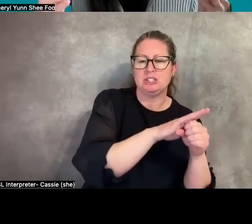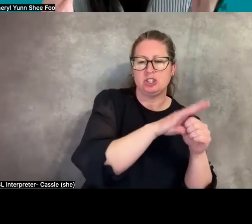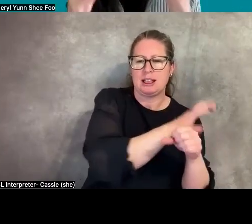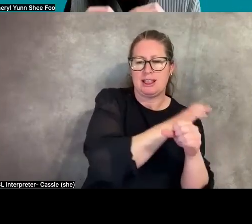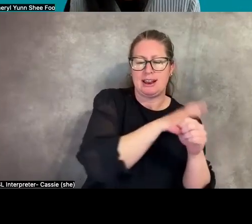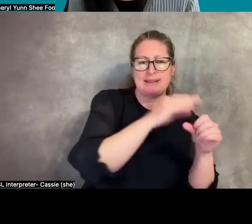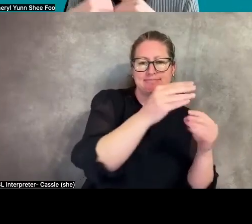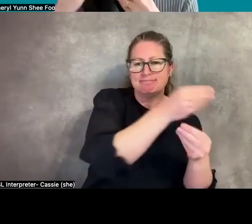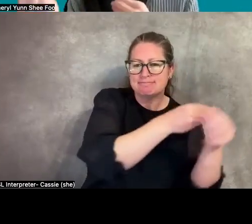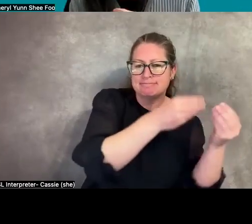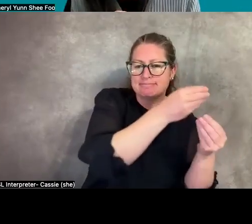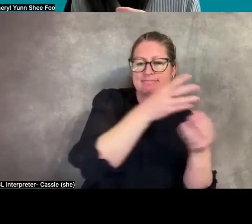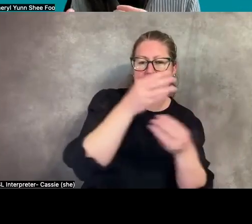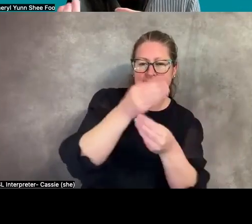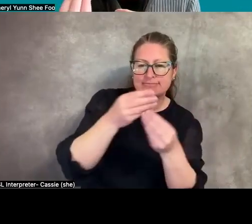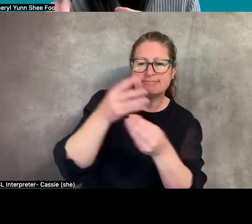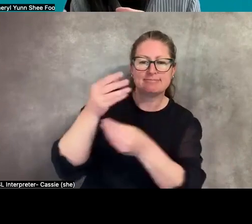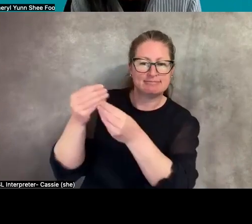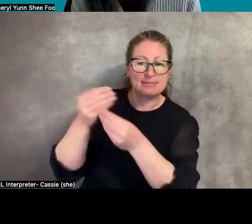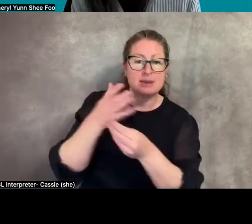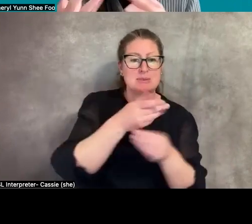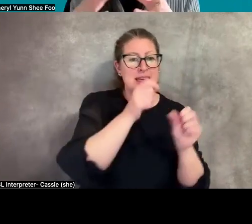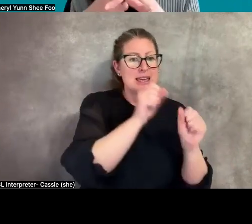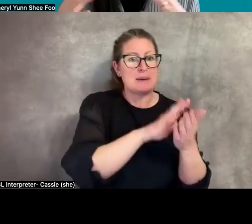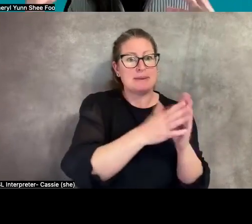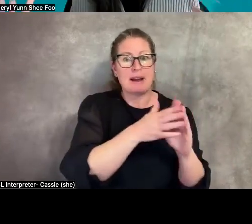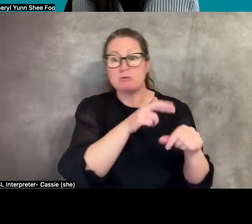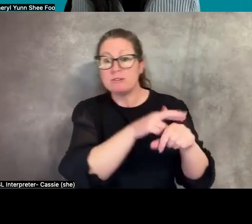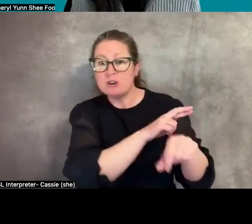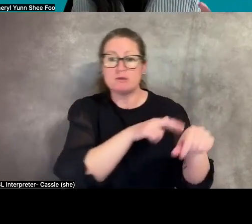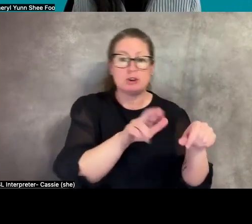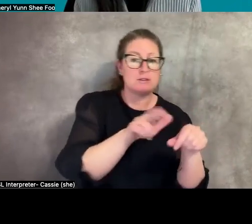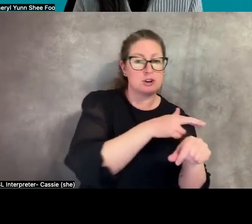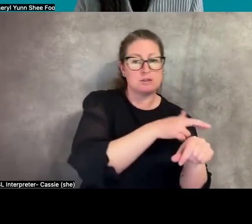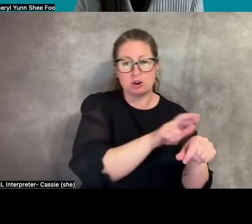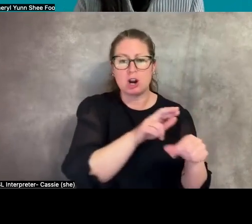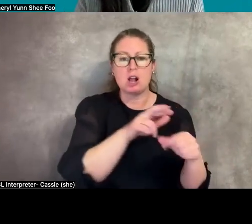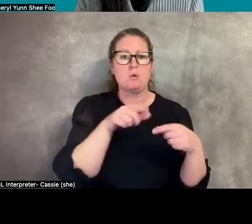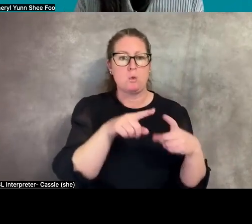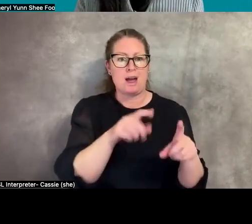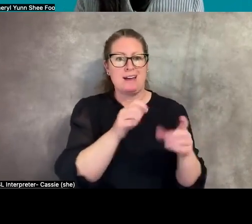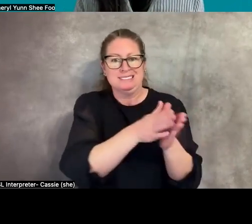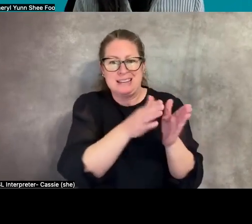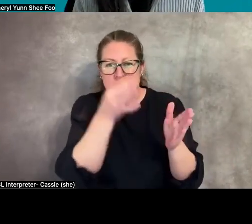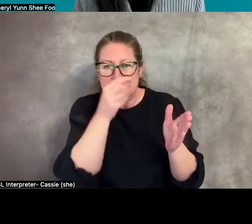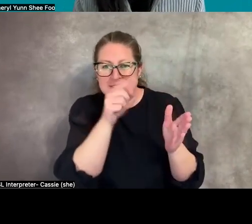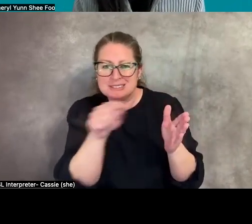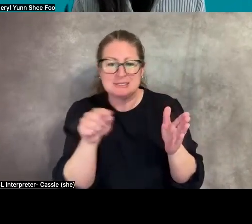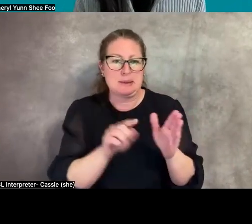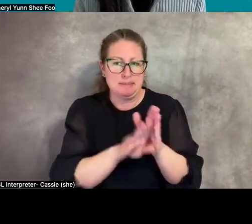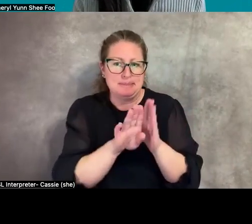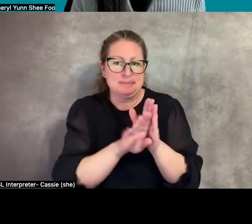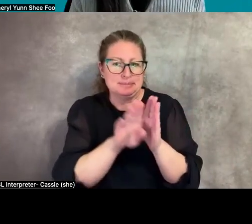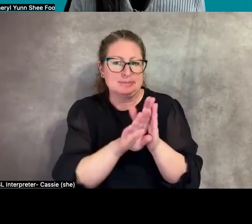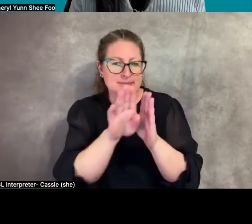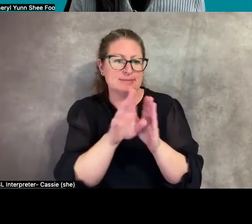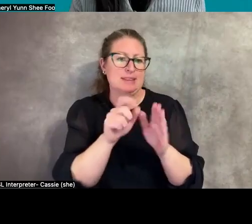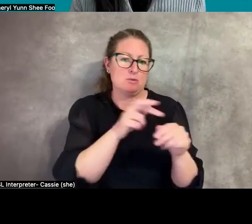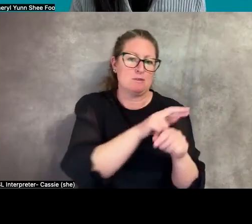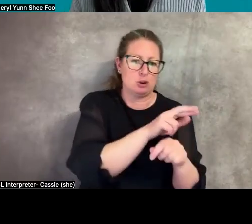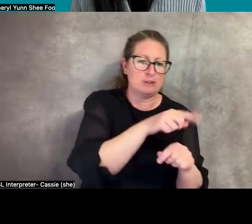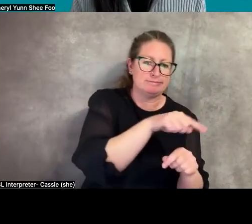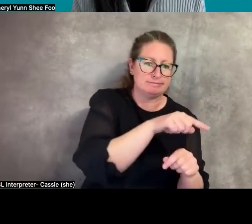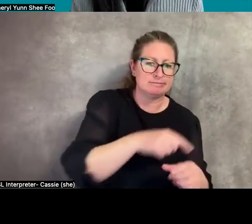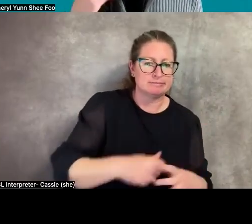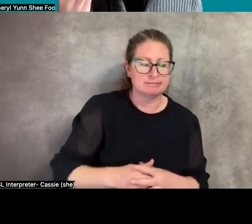perhaps also serve as referral sites in the near term while their neighbors build capability. Next slide.